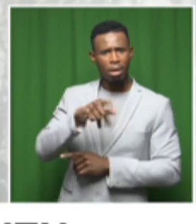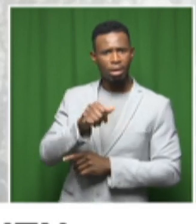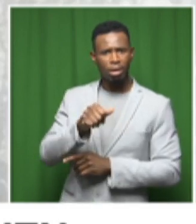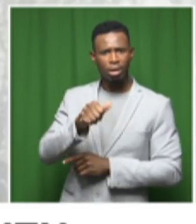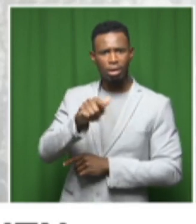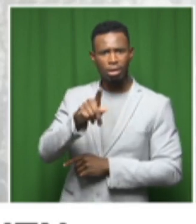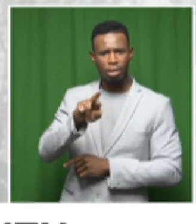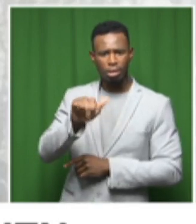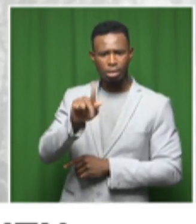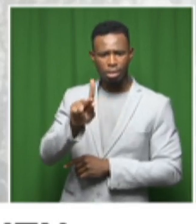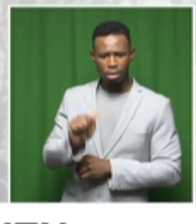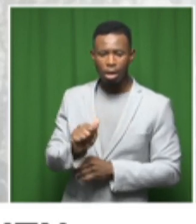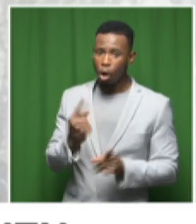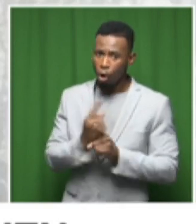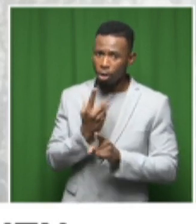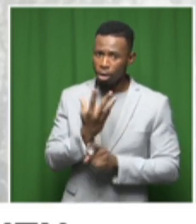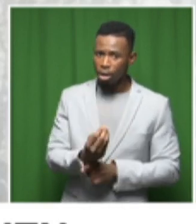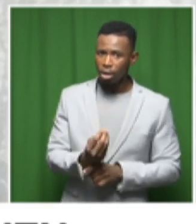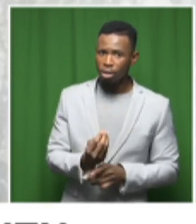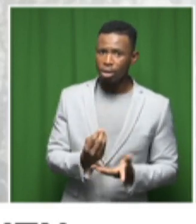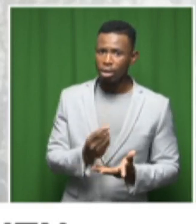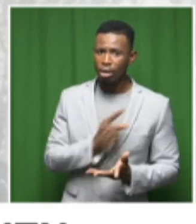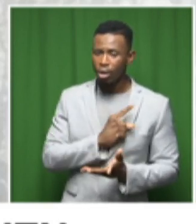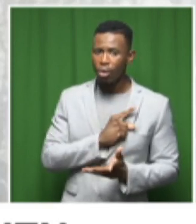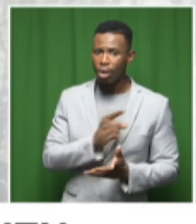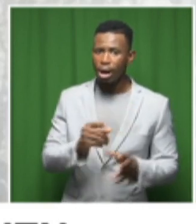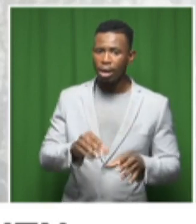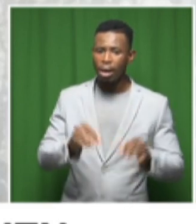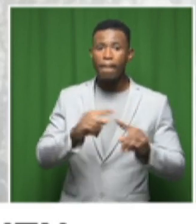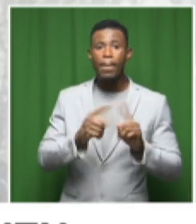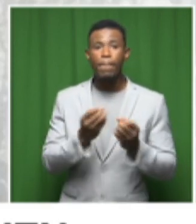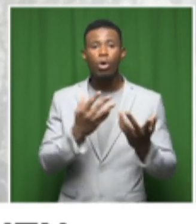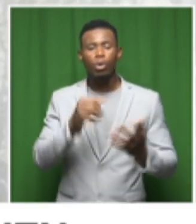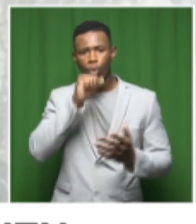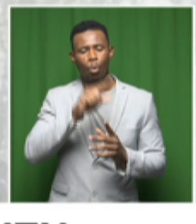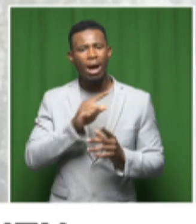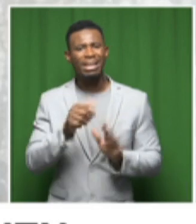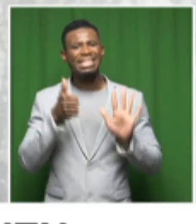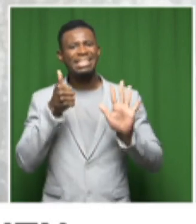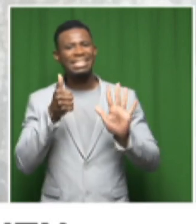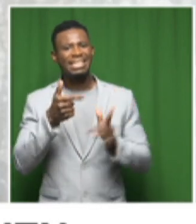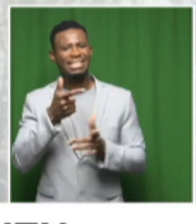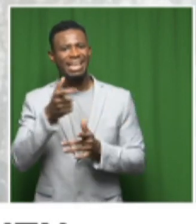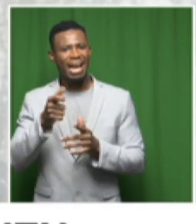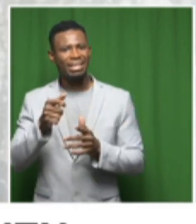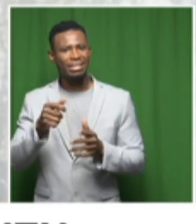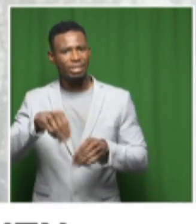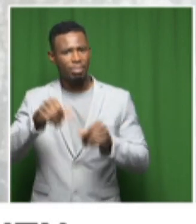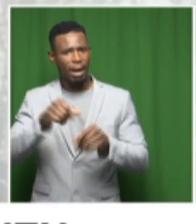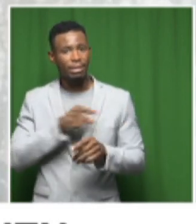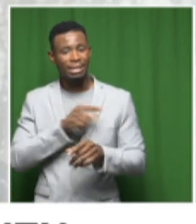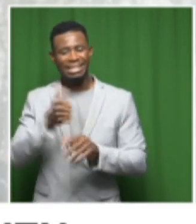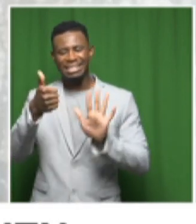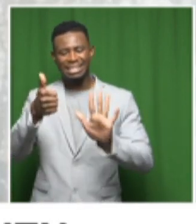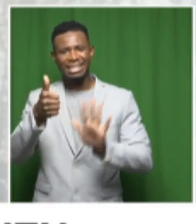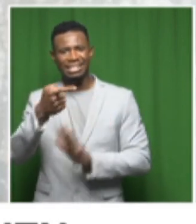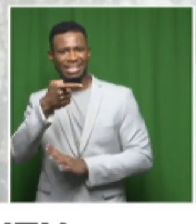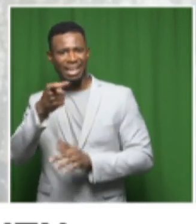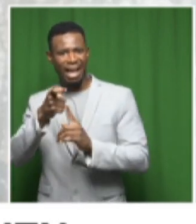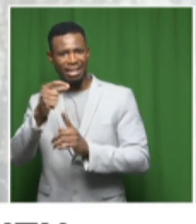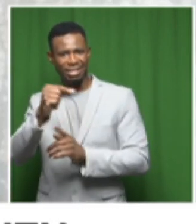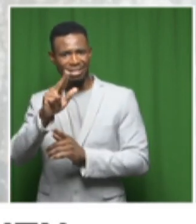going to go, oh, but I love 6-gun spice. That is my favorite. I can brine with it. I can also cook with